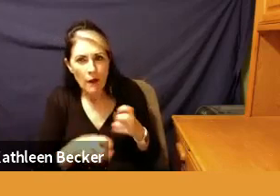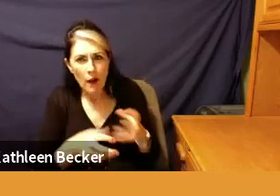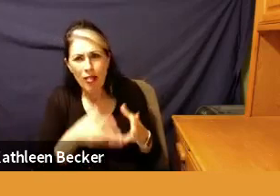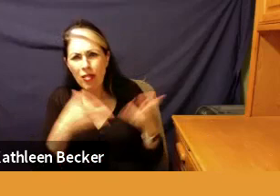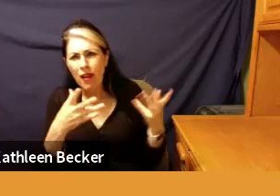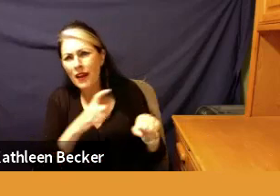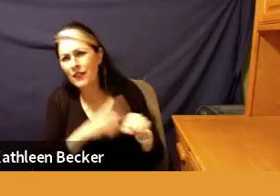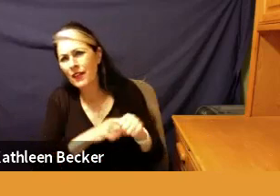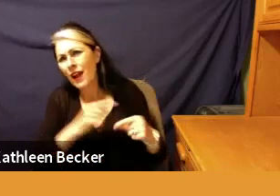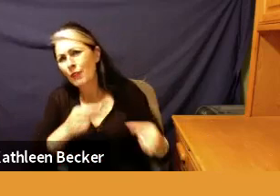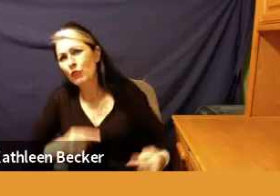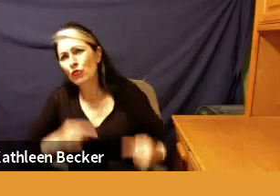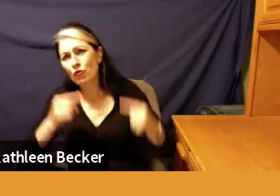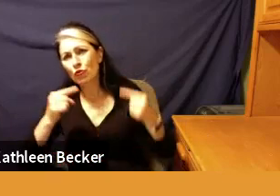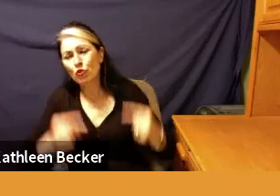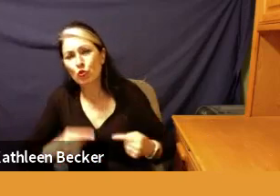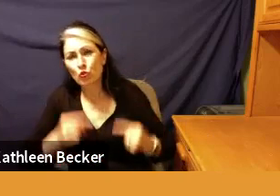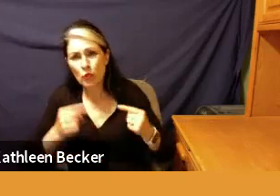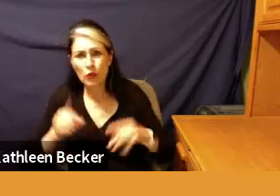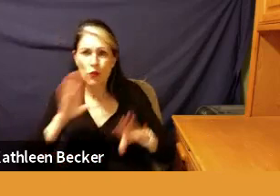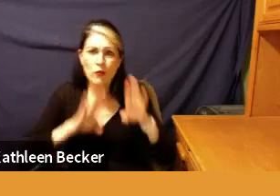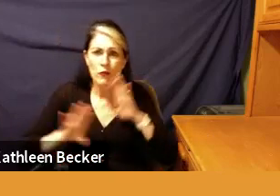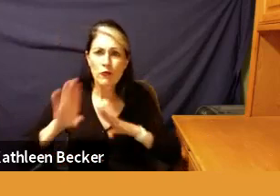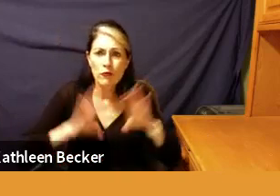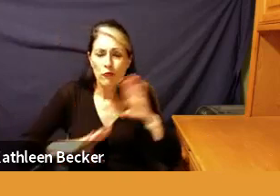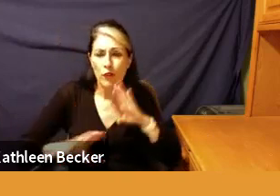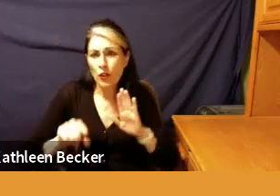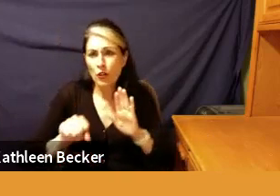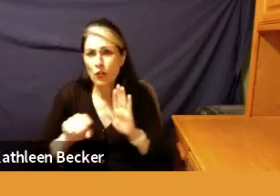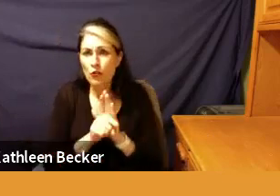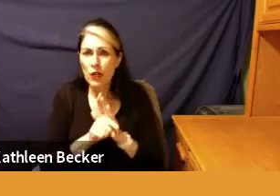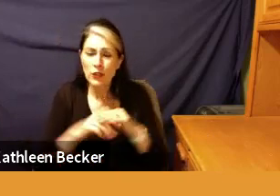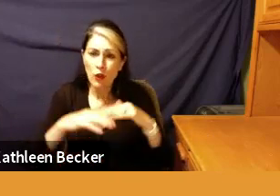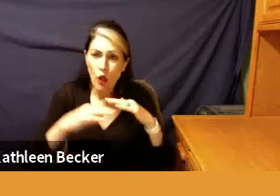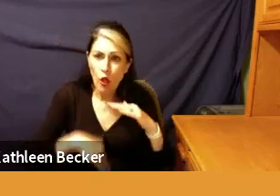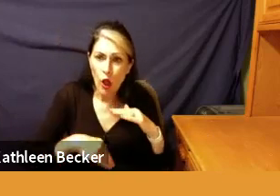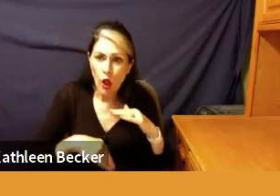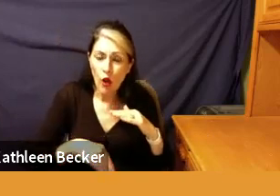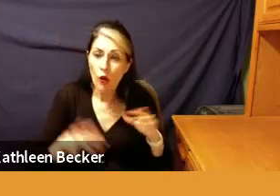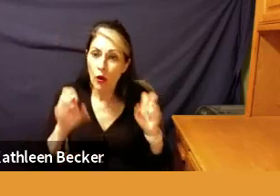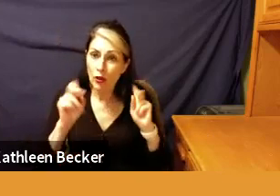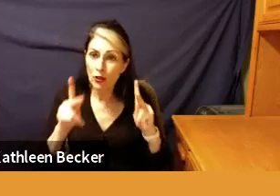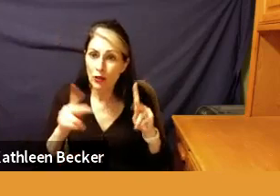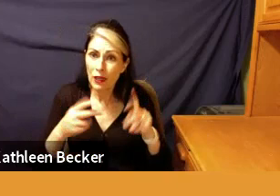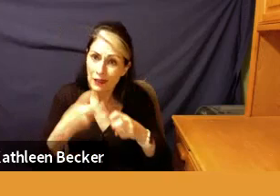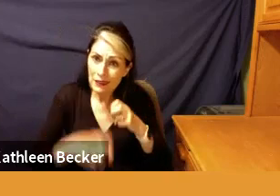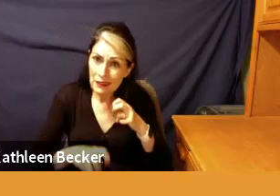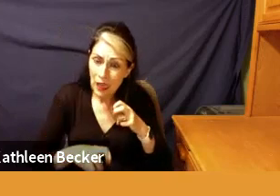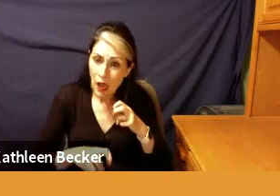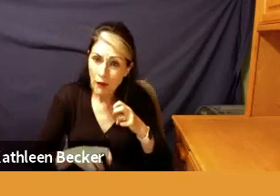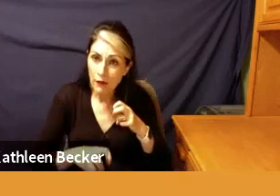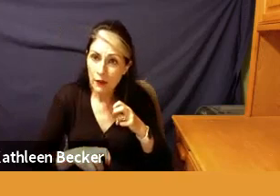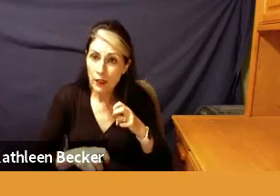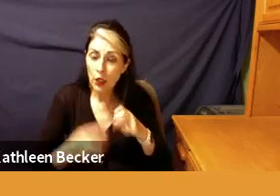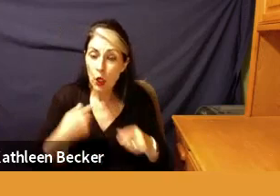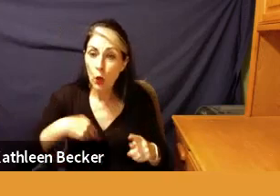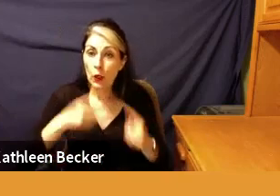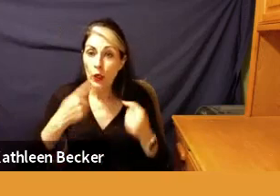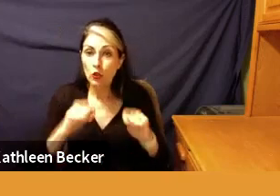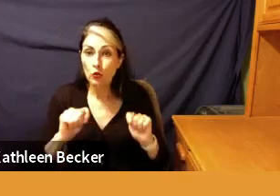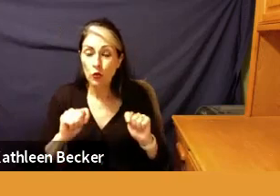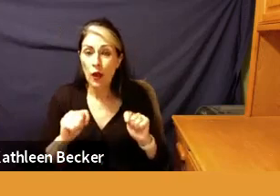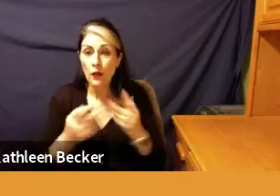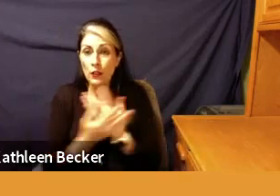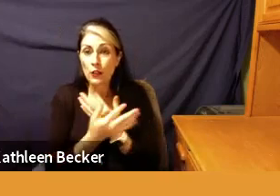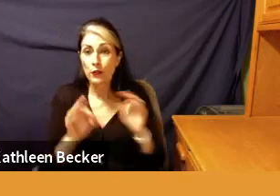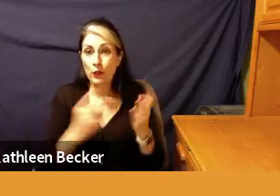time struggling with this, or you're frustrated because your grades are low. That's okay that it's hard for you. Why don't we try this free